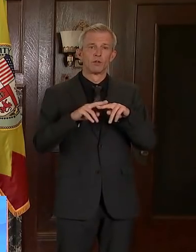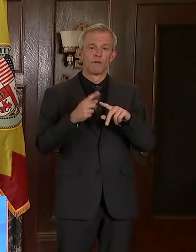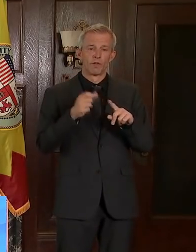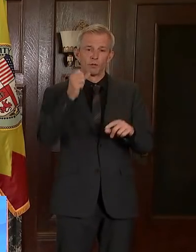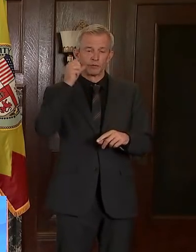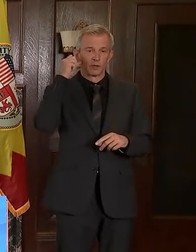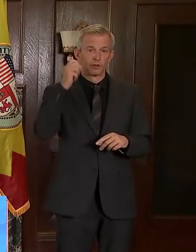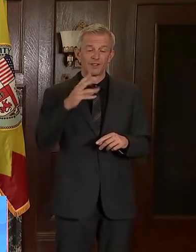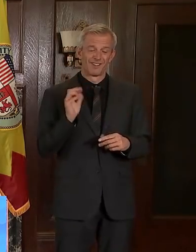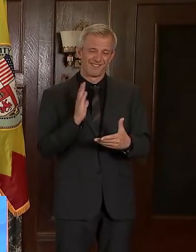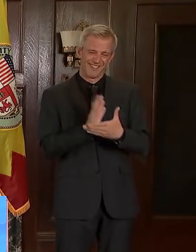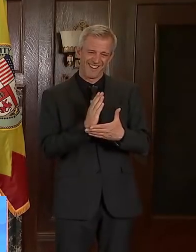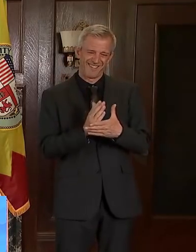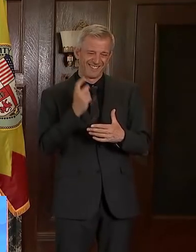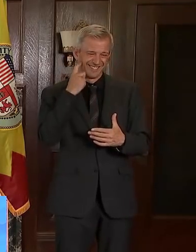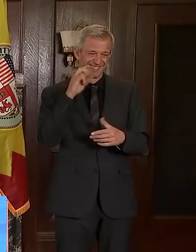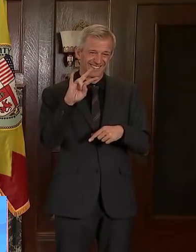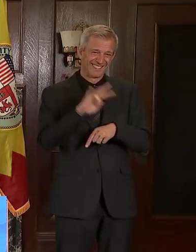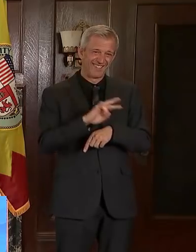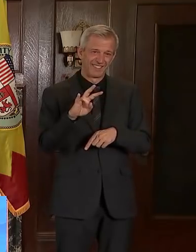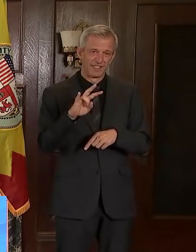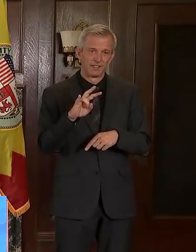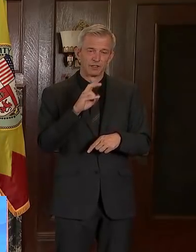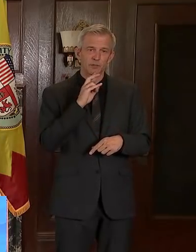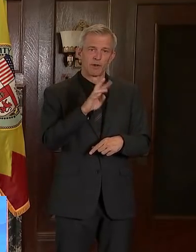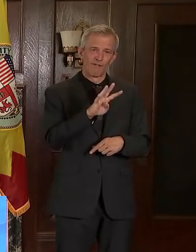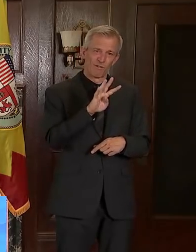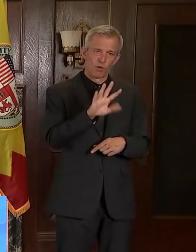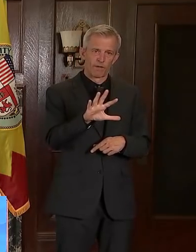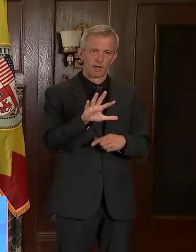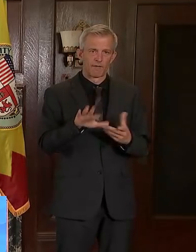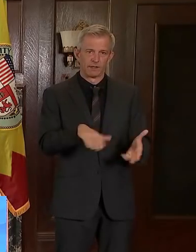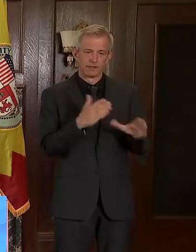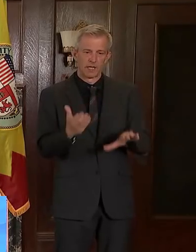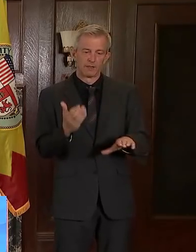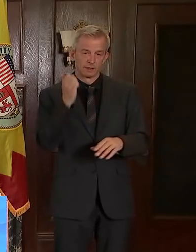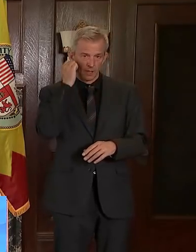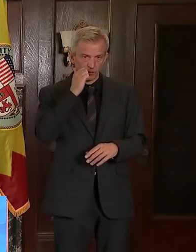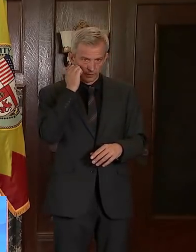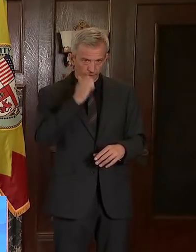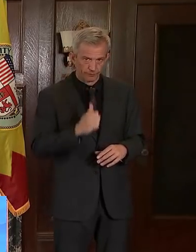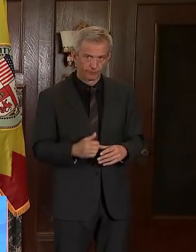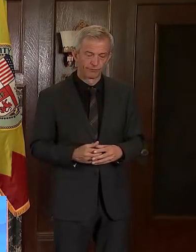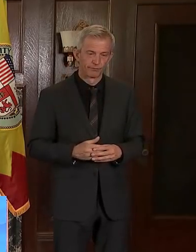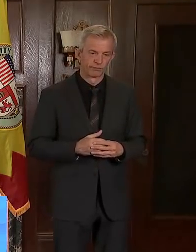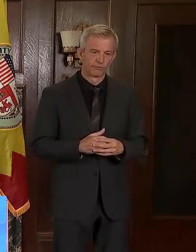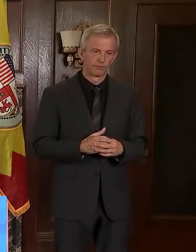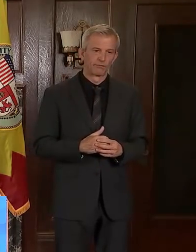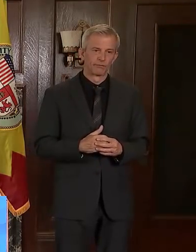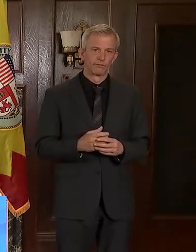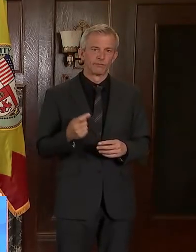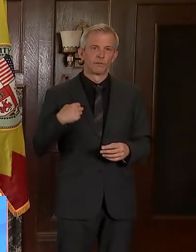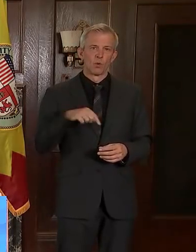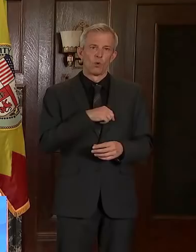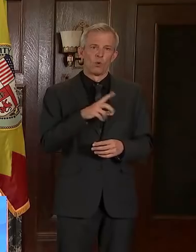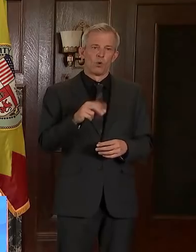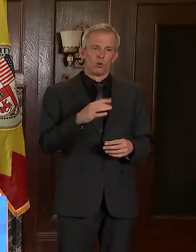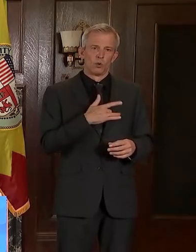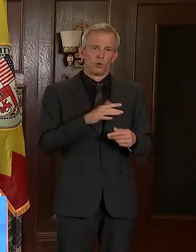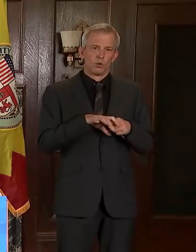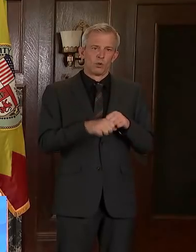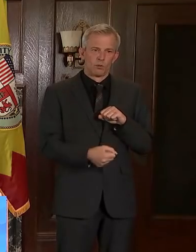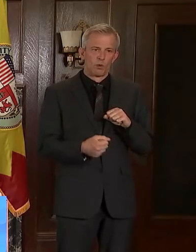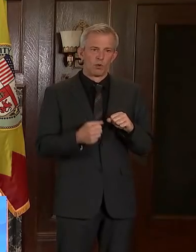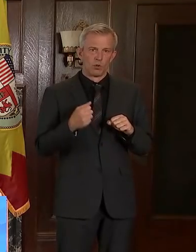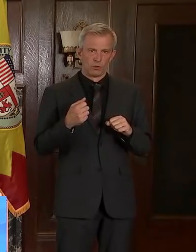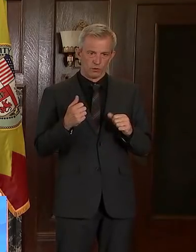and our average over the last 7 days has been 45 deaths each day. Our heart mourns with those who today are